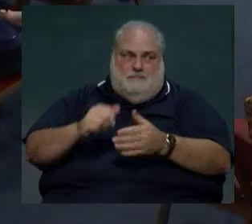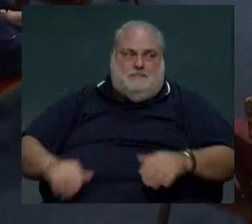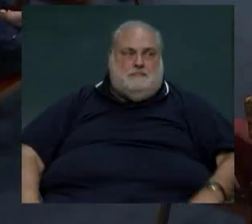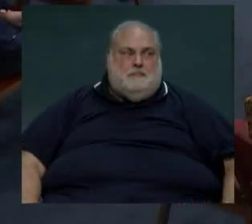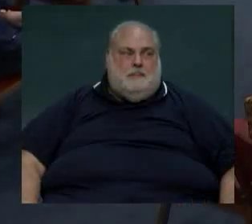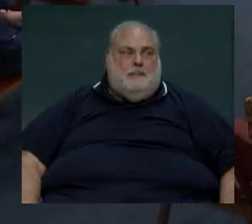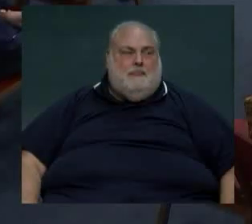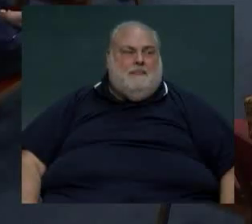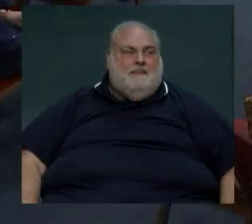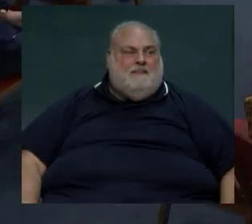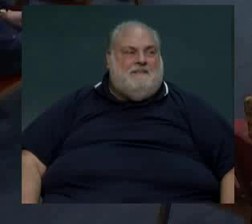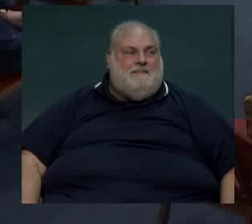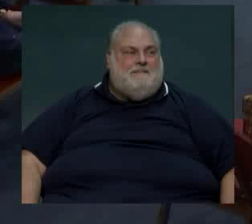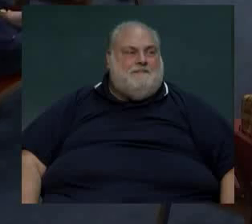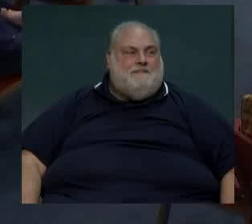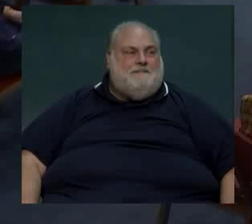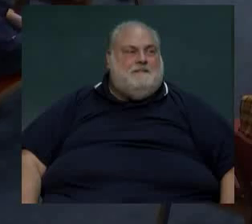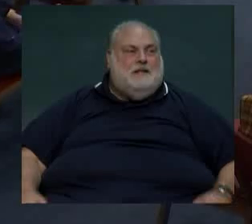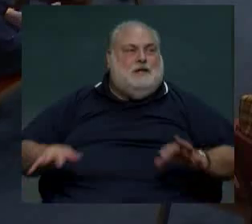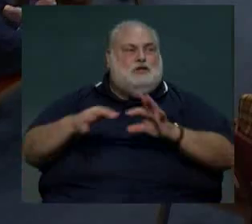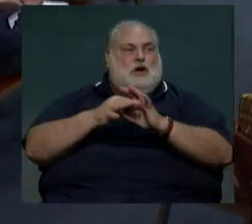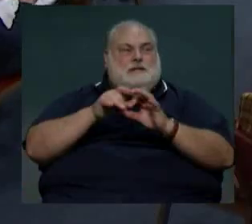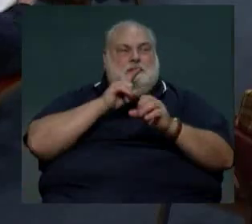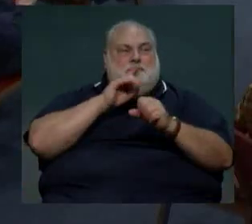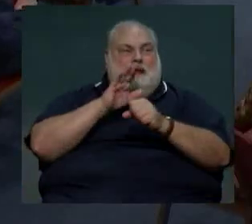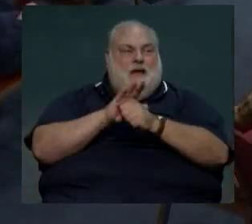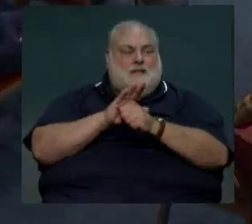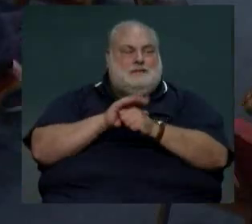and join me in the Pledge of Allegiance.